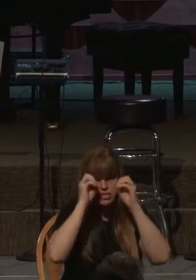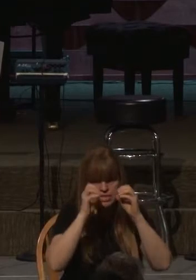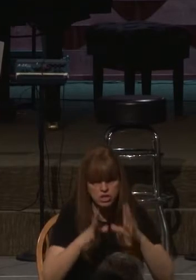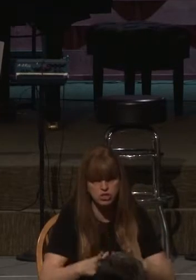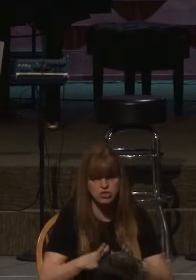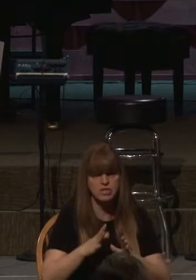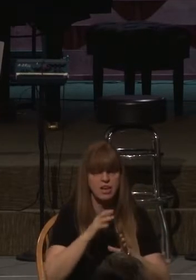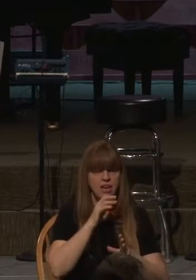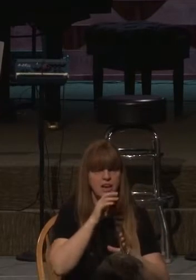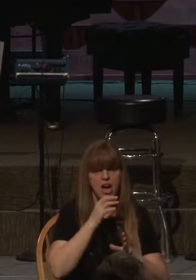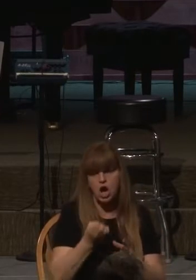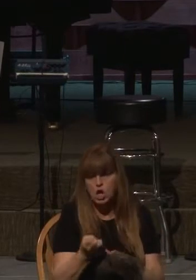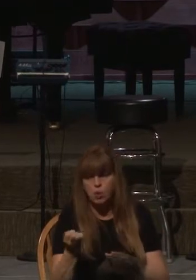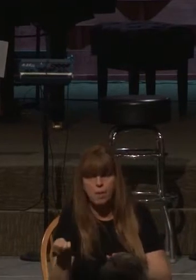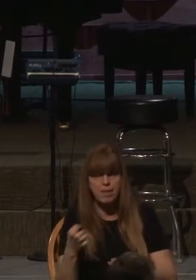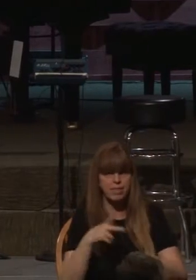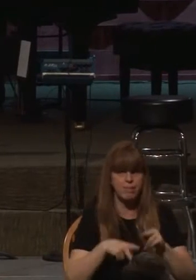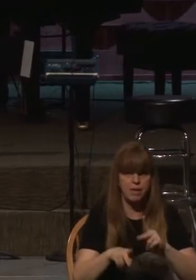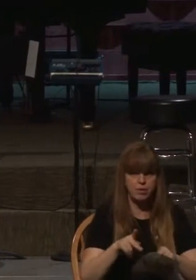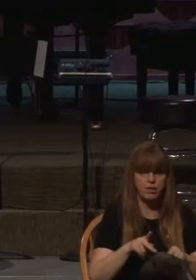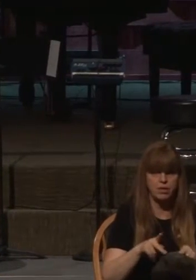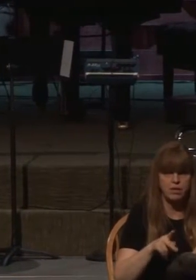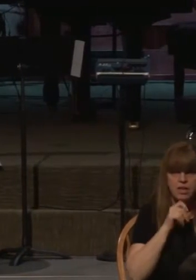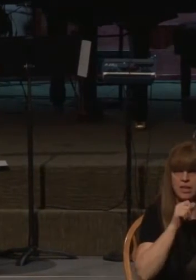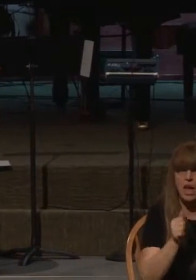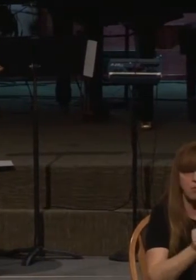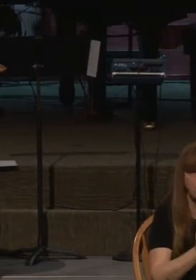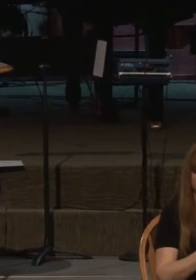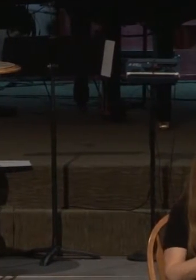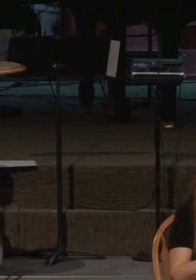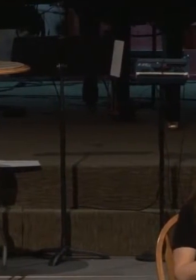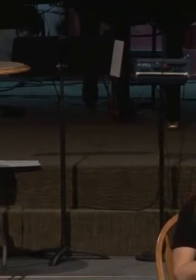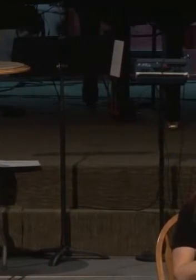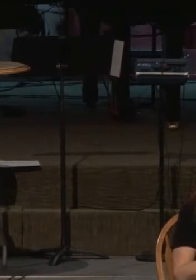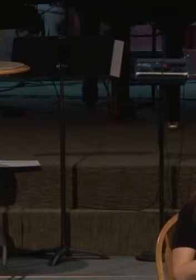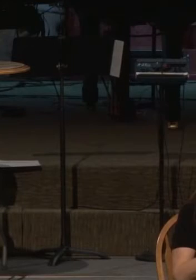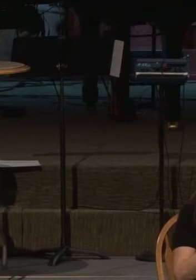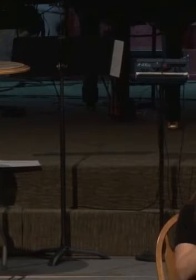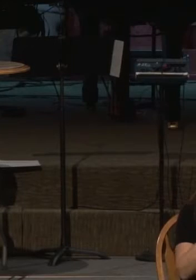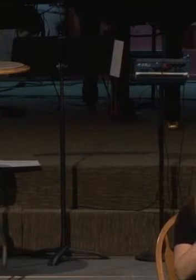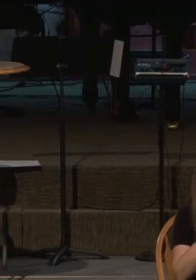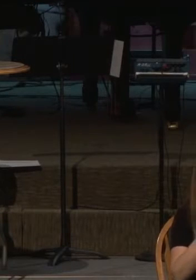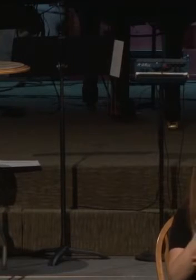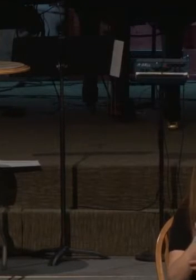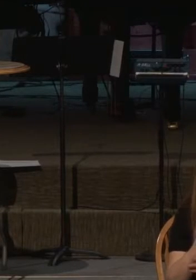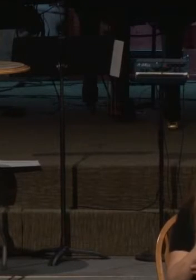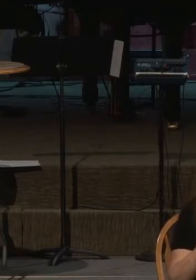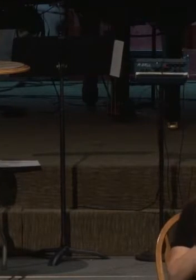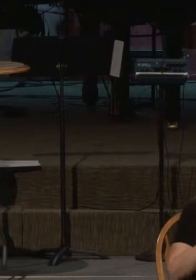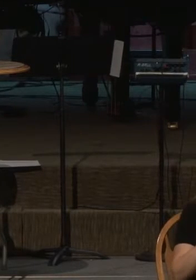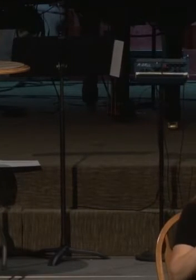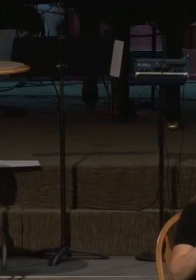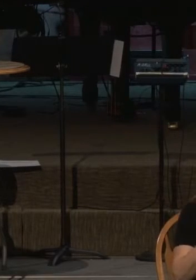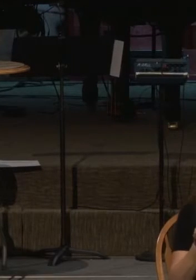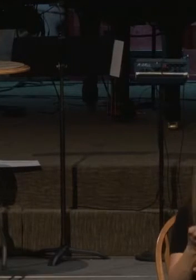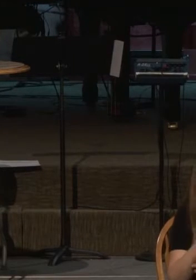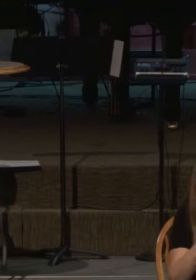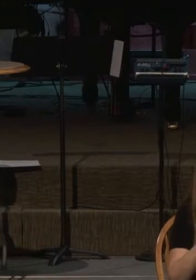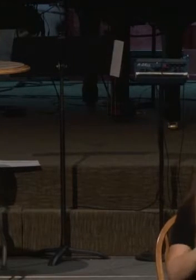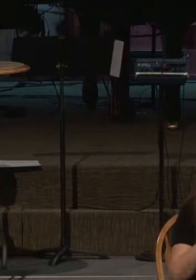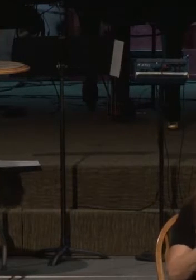people, it's not like we're going to equip you with tools. In particular, it's that we're going to equip you to become